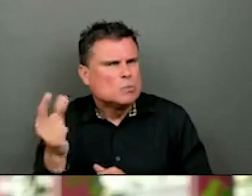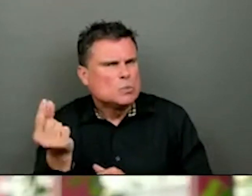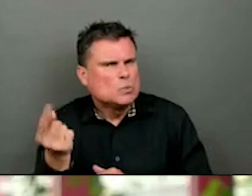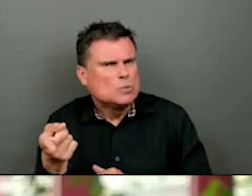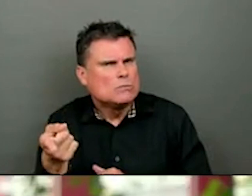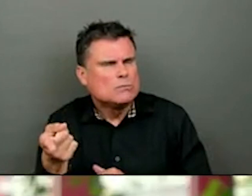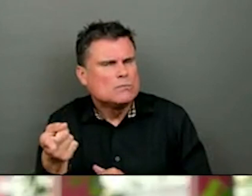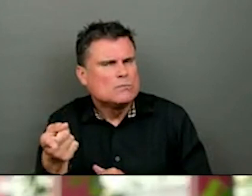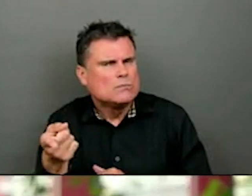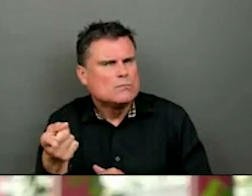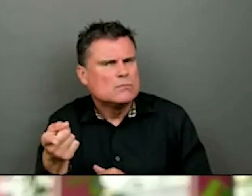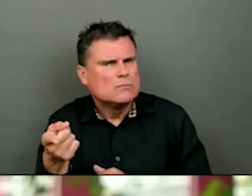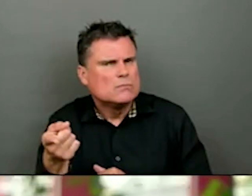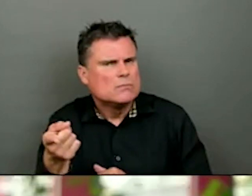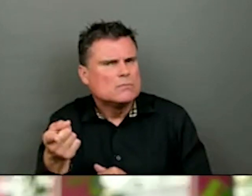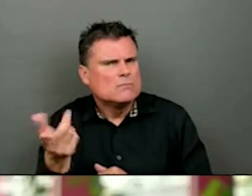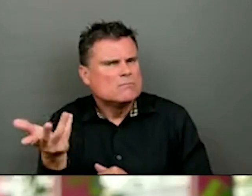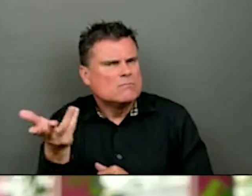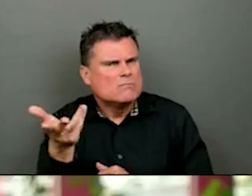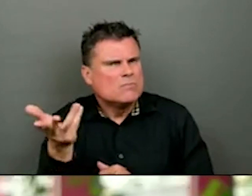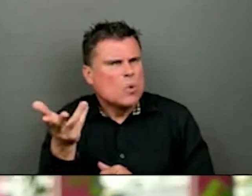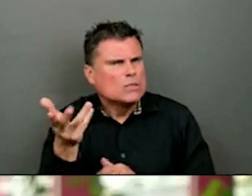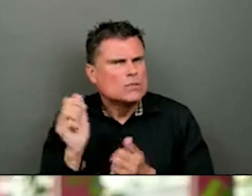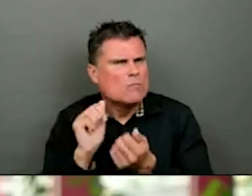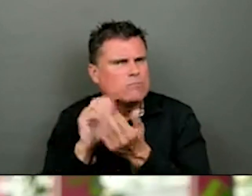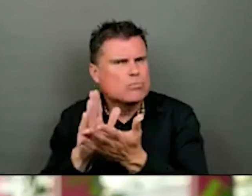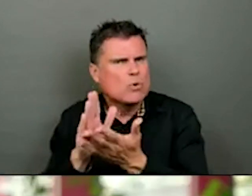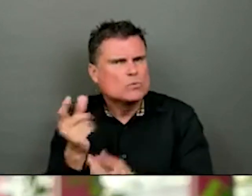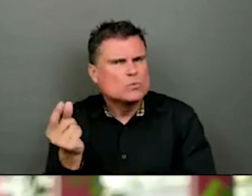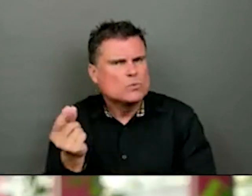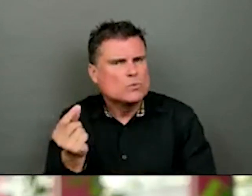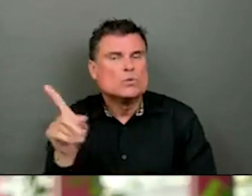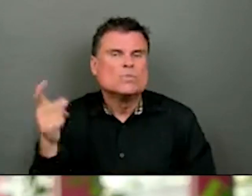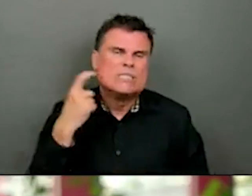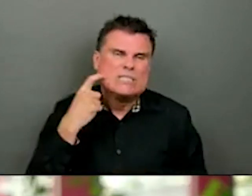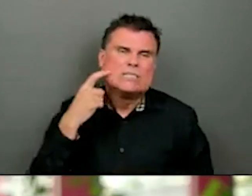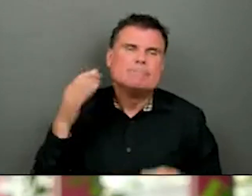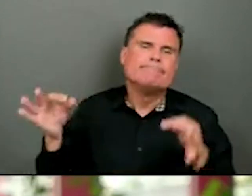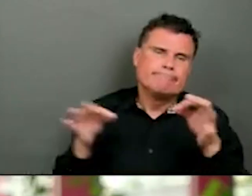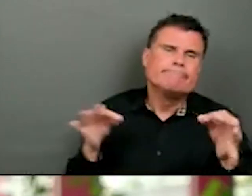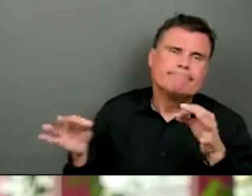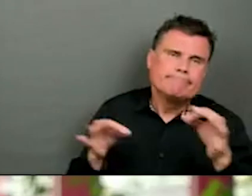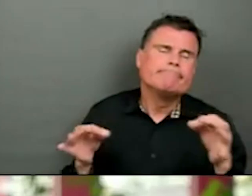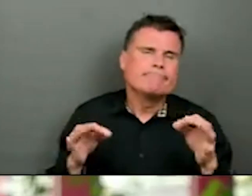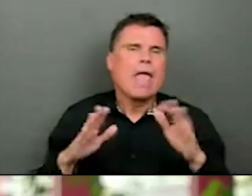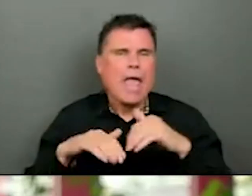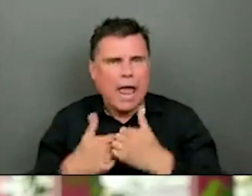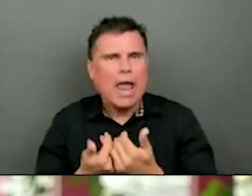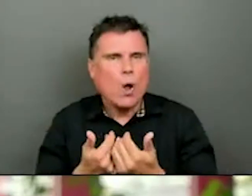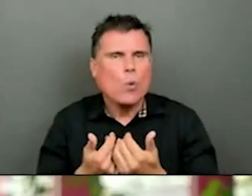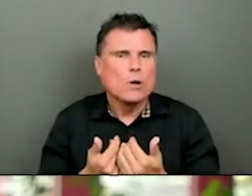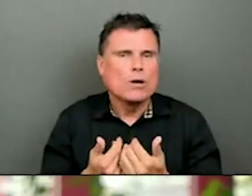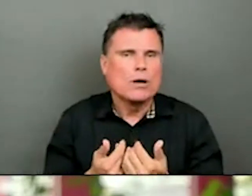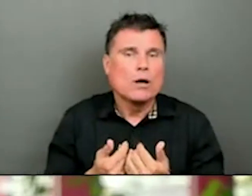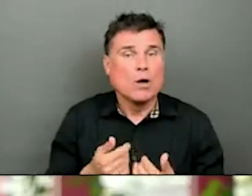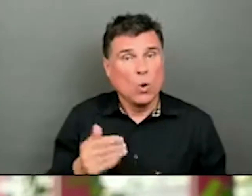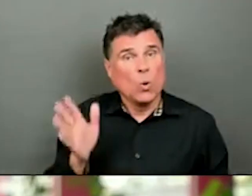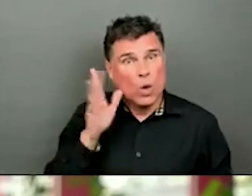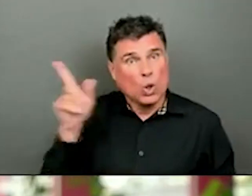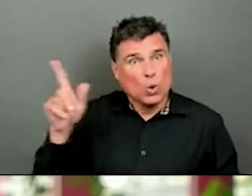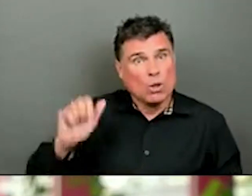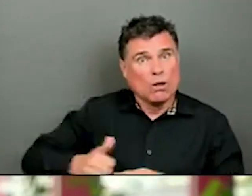consideration or a plan of attack as far as beyond what's been discussed today, beyond different restrictions